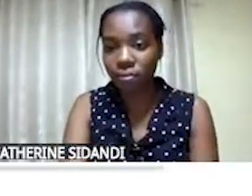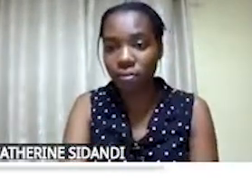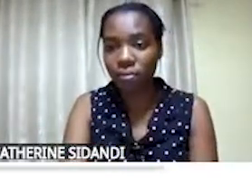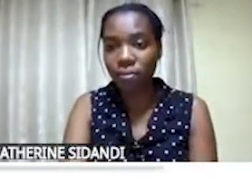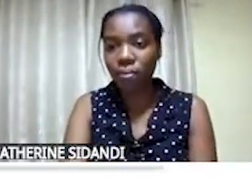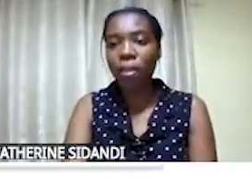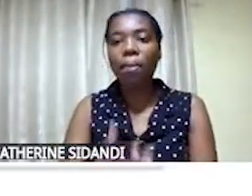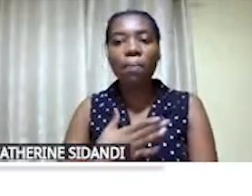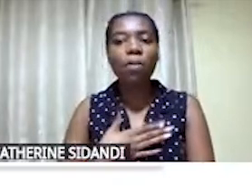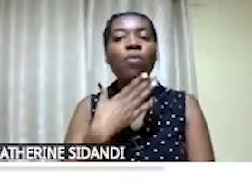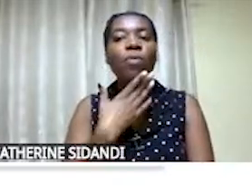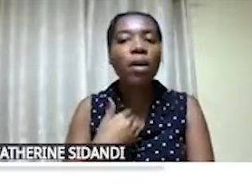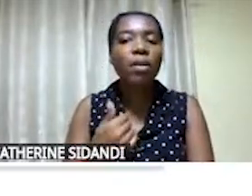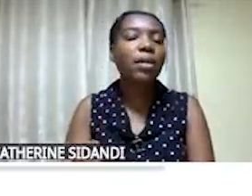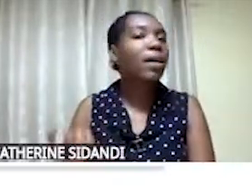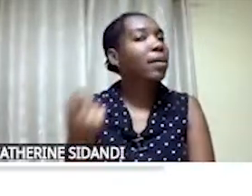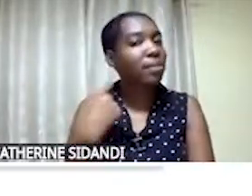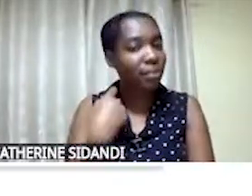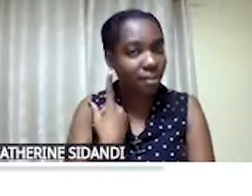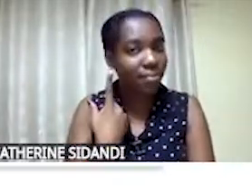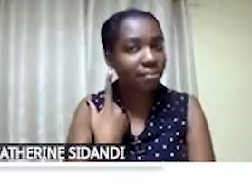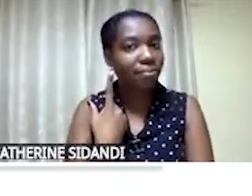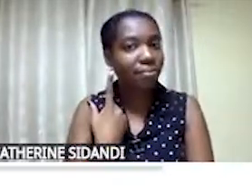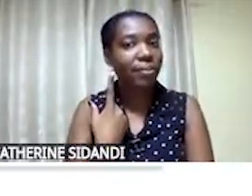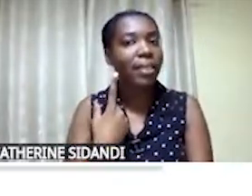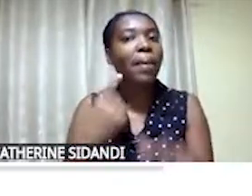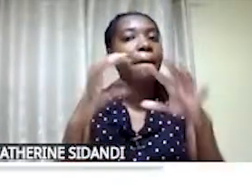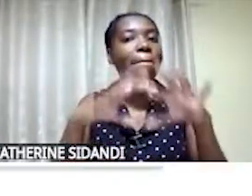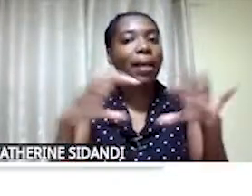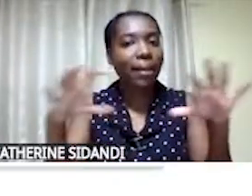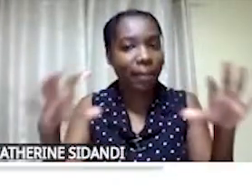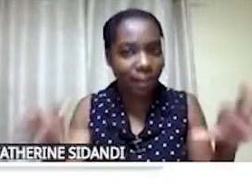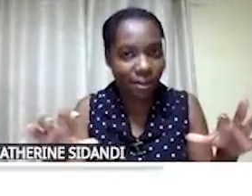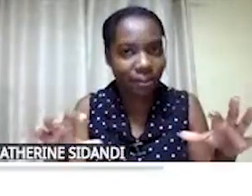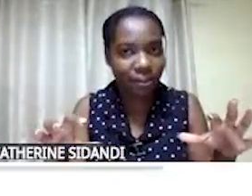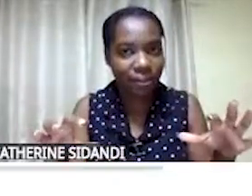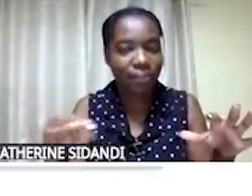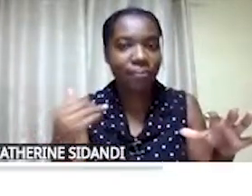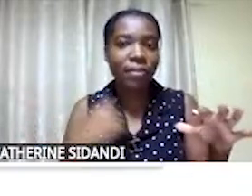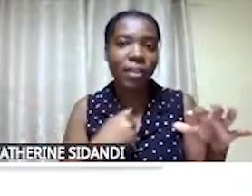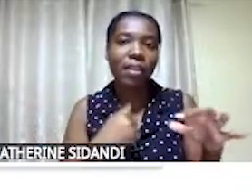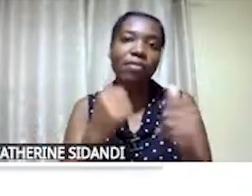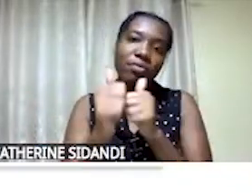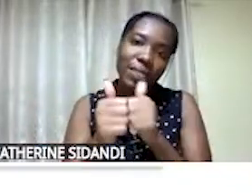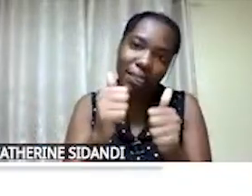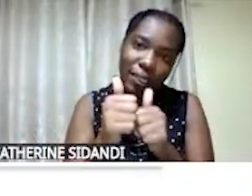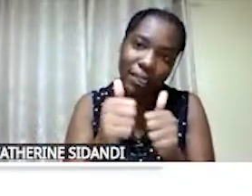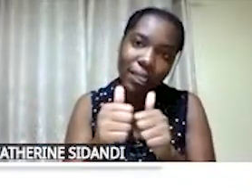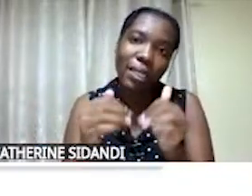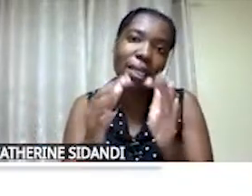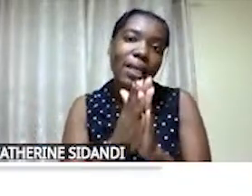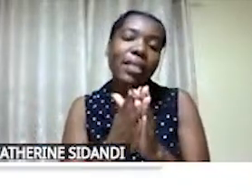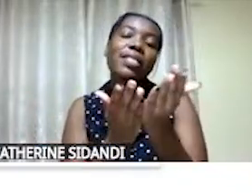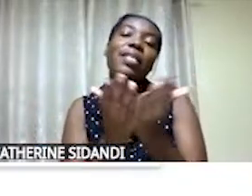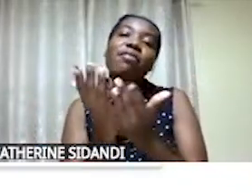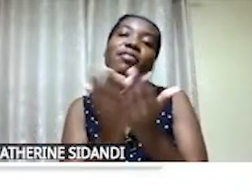understand what is their markets, how are they, what are the products or what are the services that are